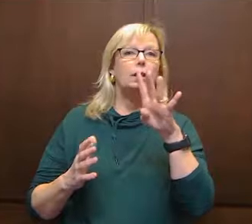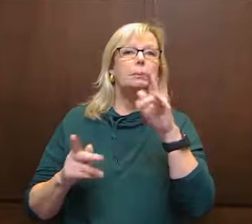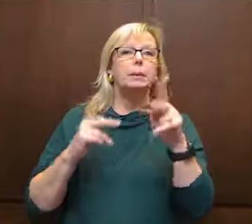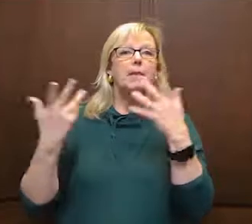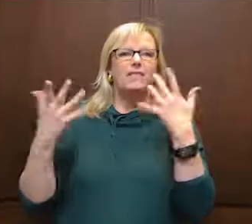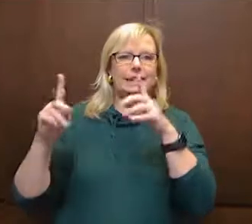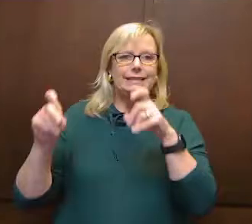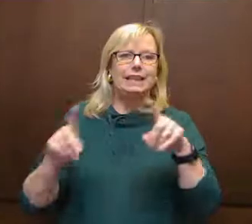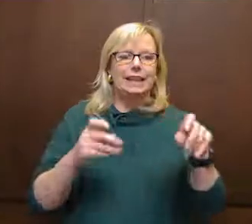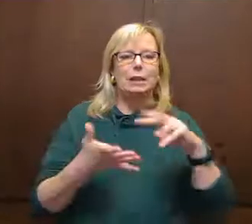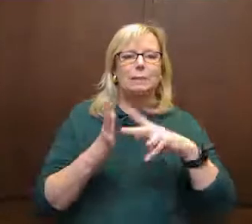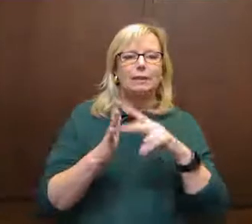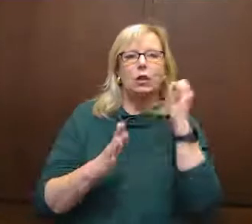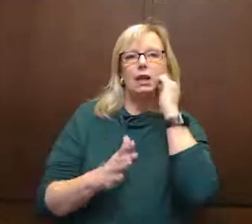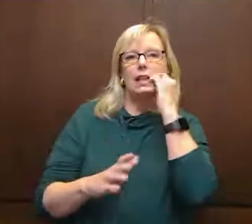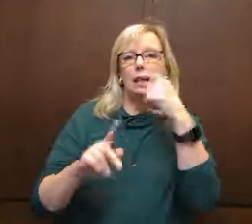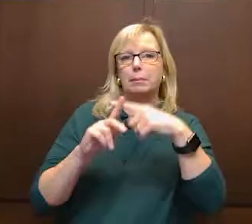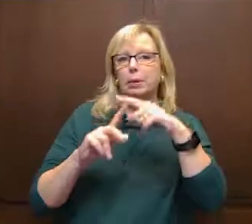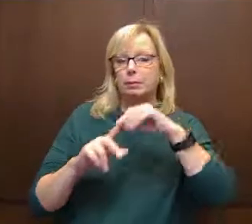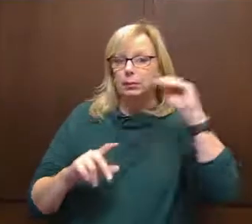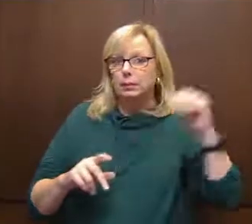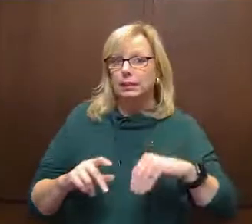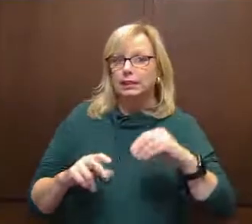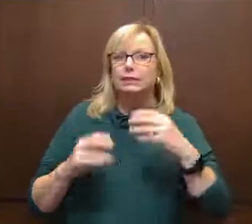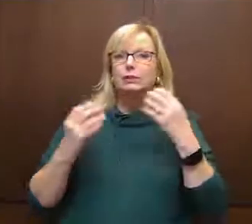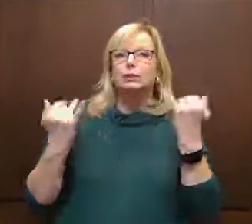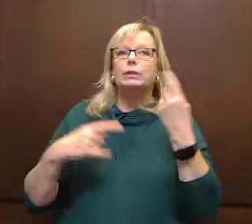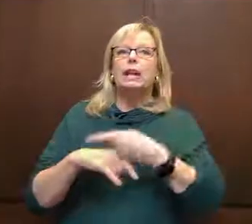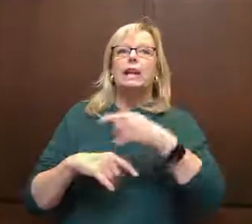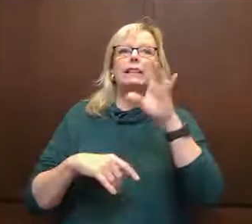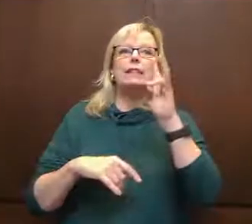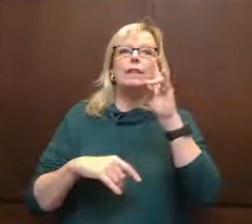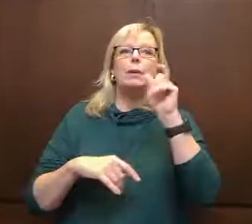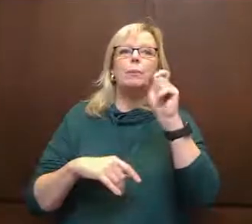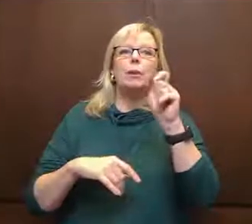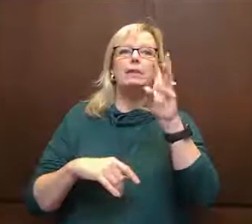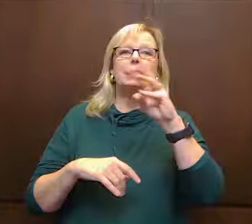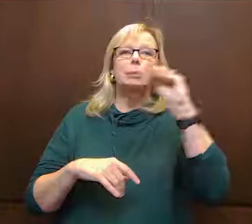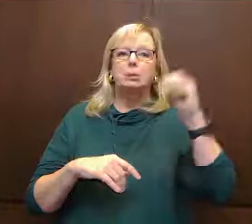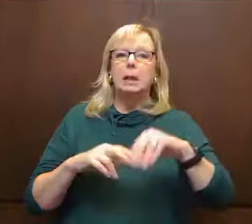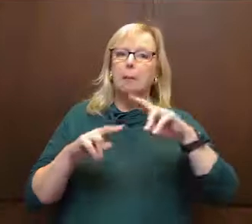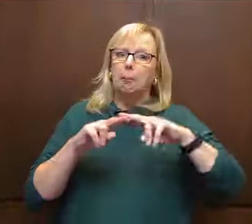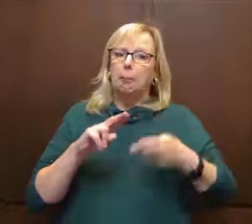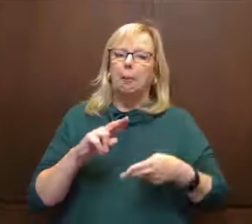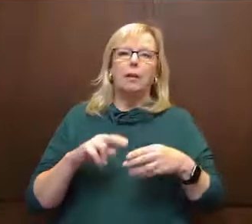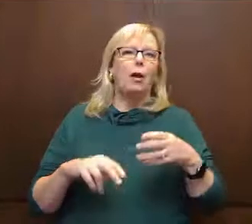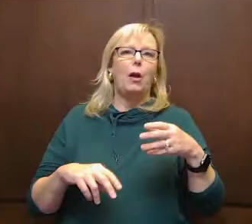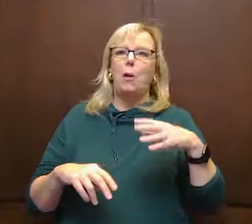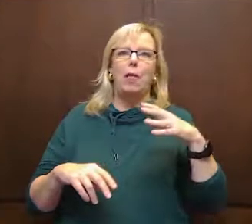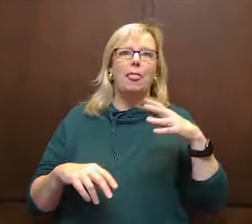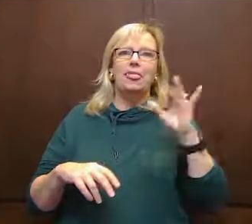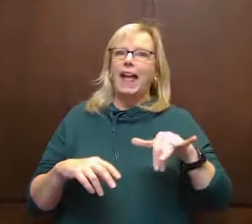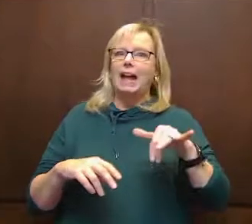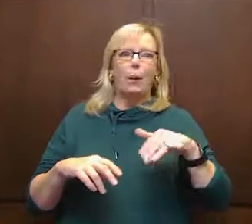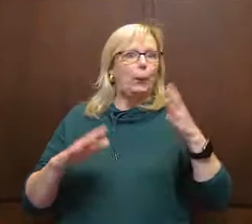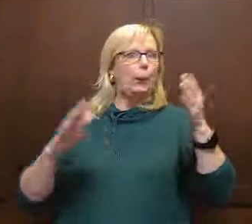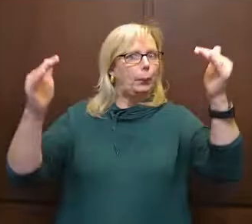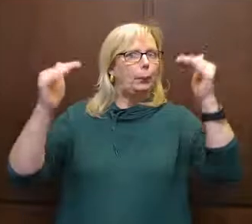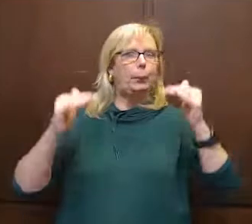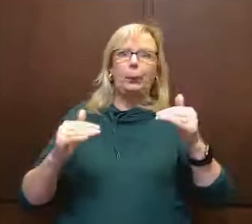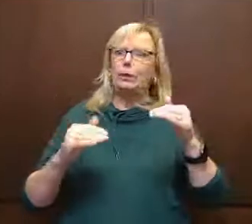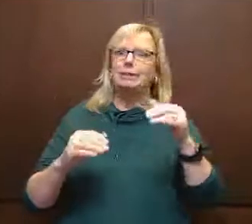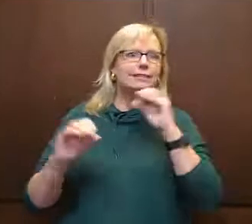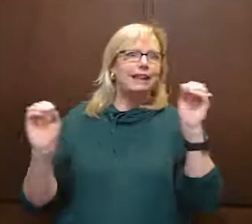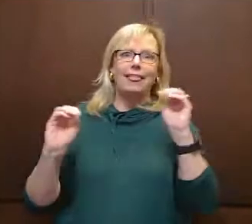tested, brings our daily county positivity down today to 7.6%. We haven't seen that number for